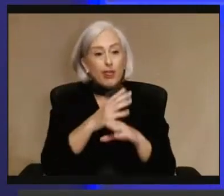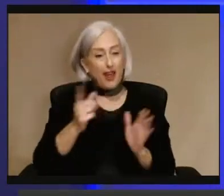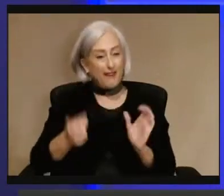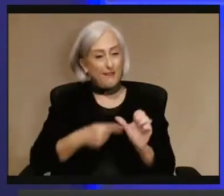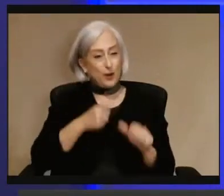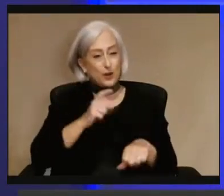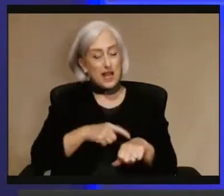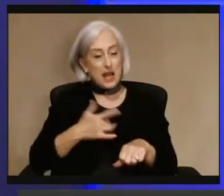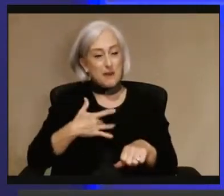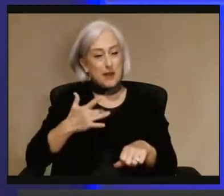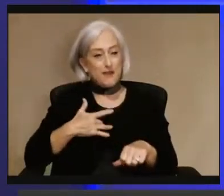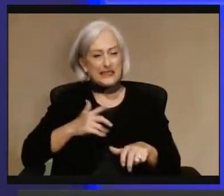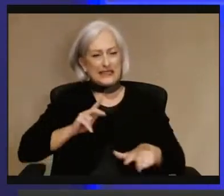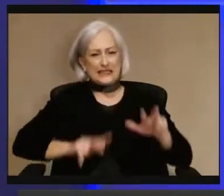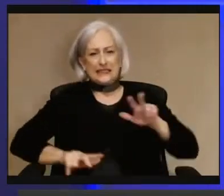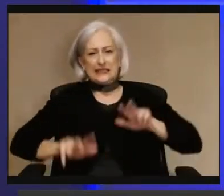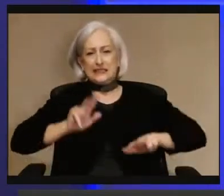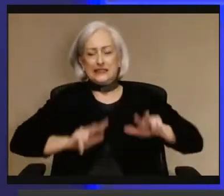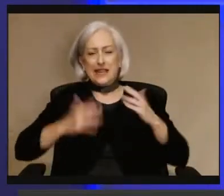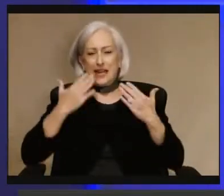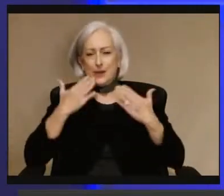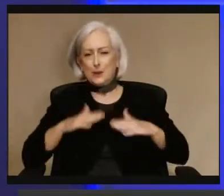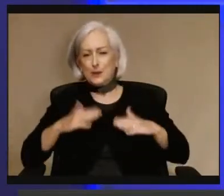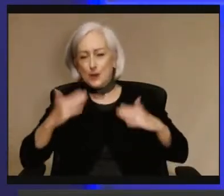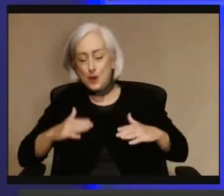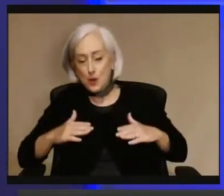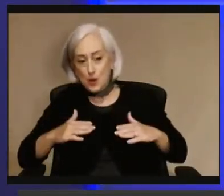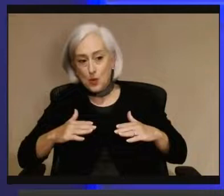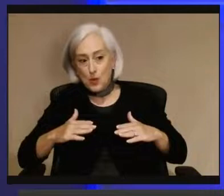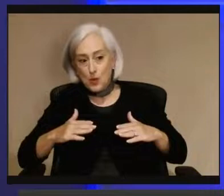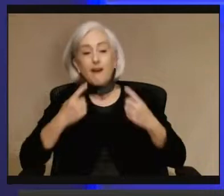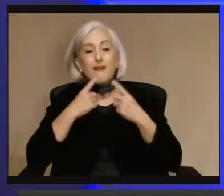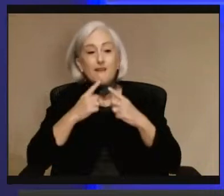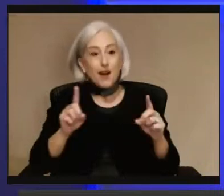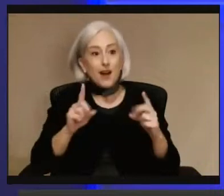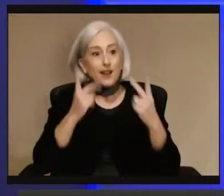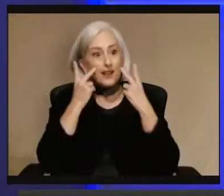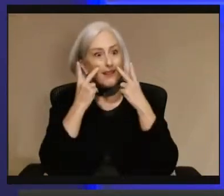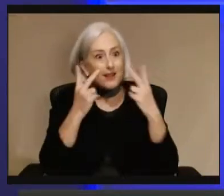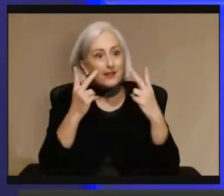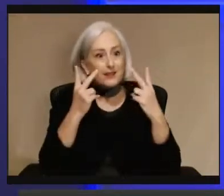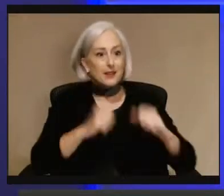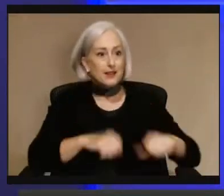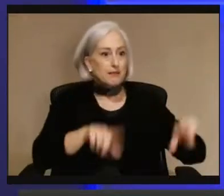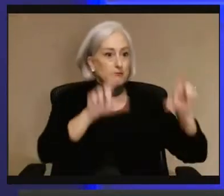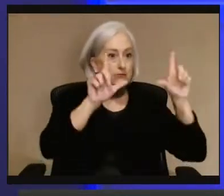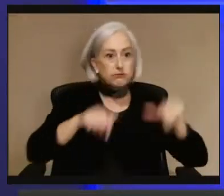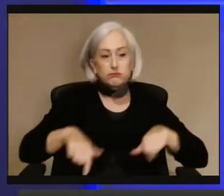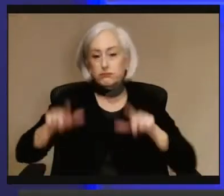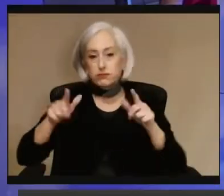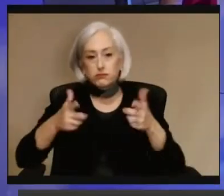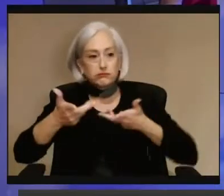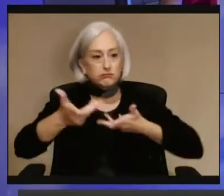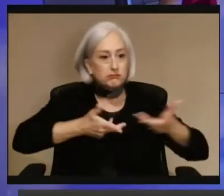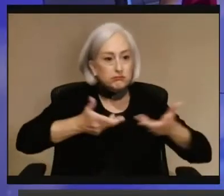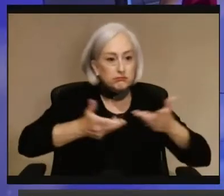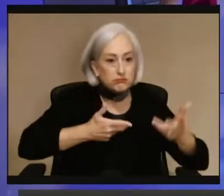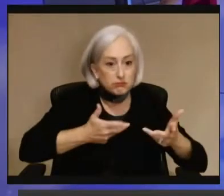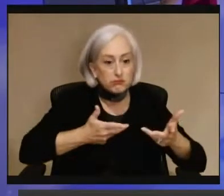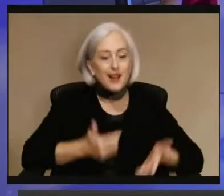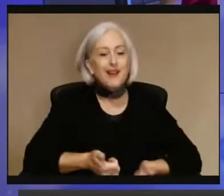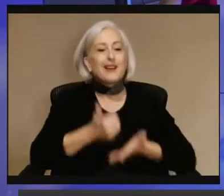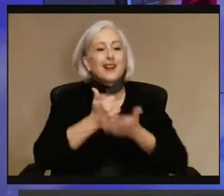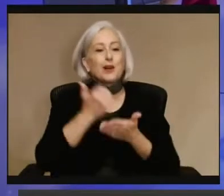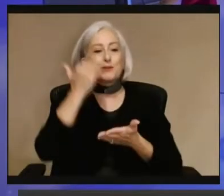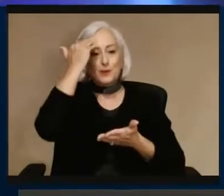oh, okay, there is somebody there that cares, that it opens the door to normalize these conversations. Bob and Kelly, how